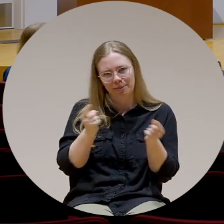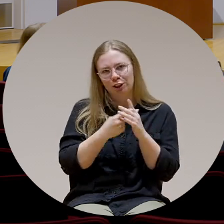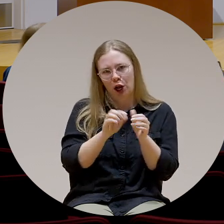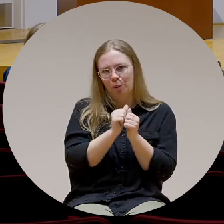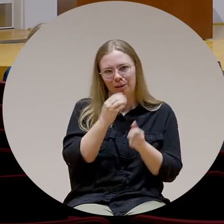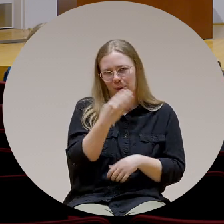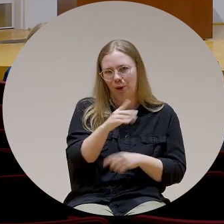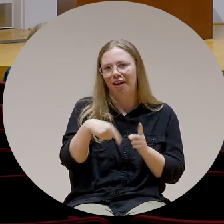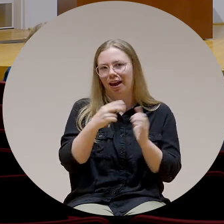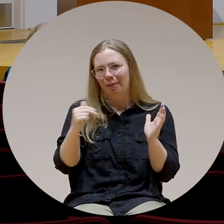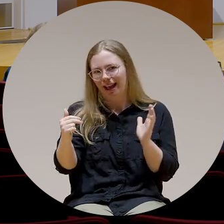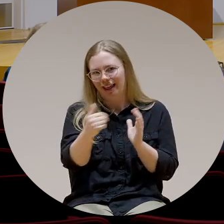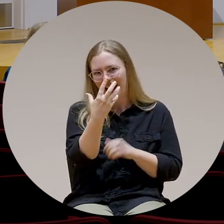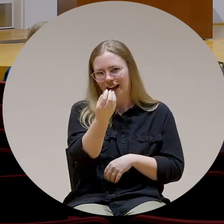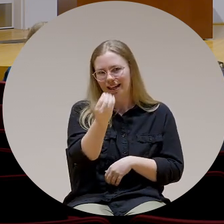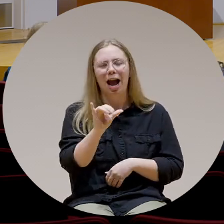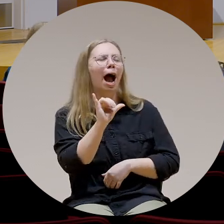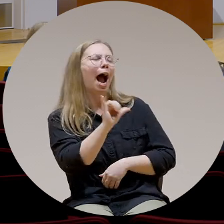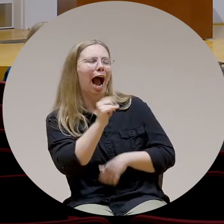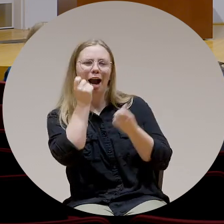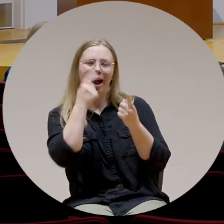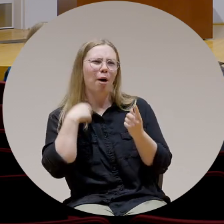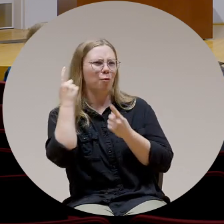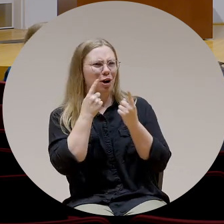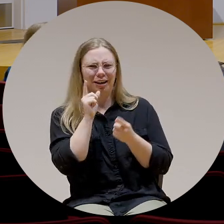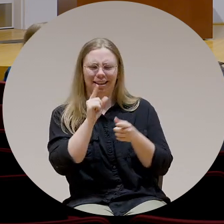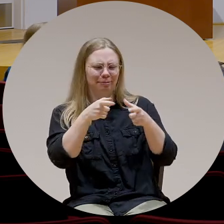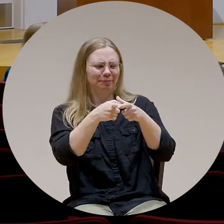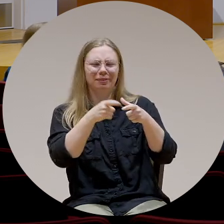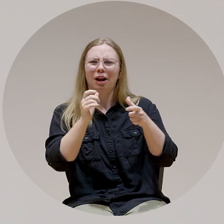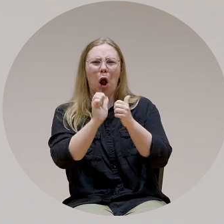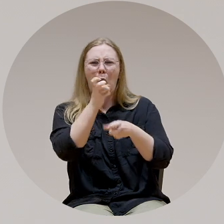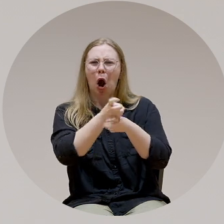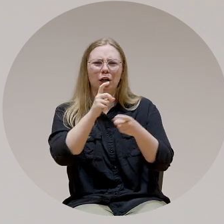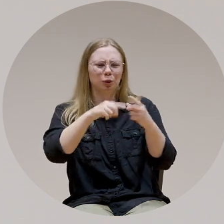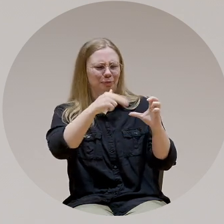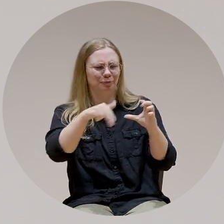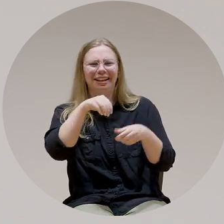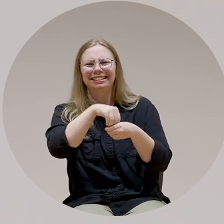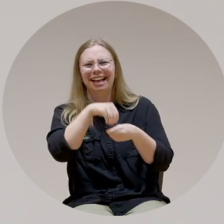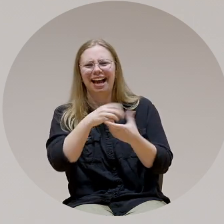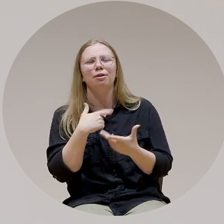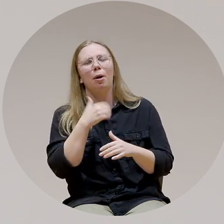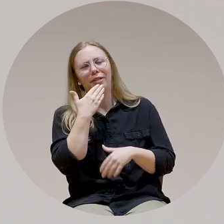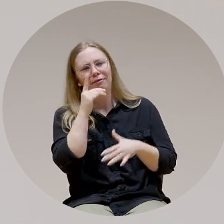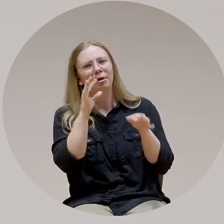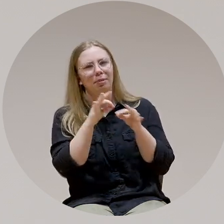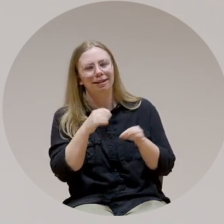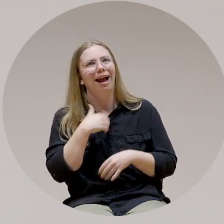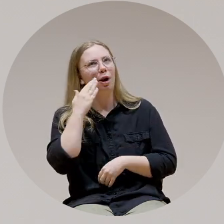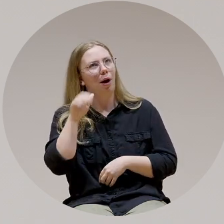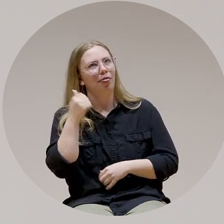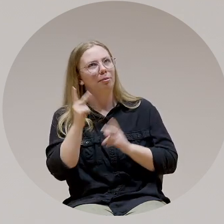those holes, But that makes enormous sense. Thank you because I know that question's going to come up. Of course, yeah. And if